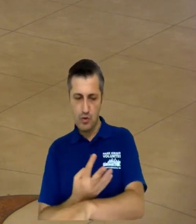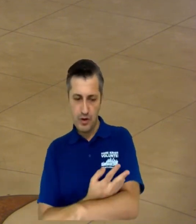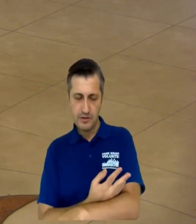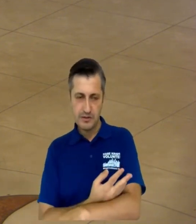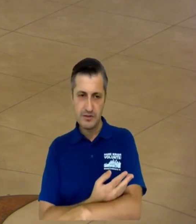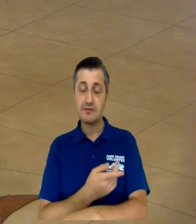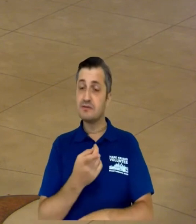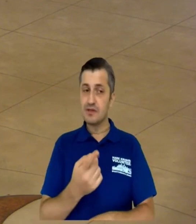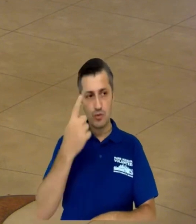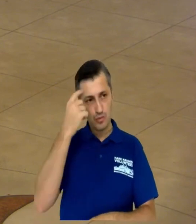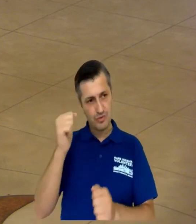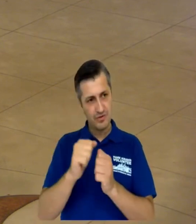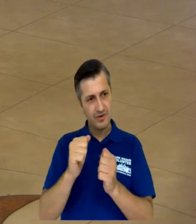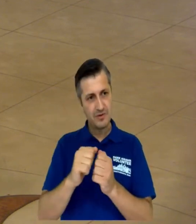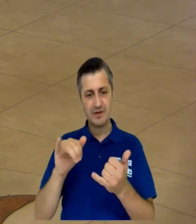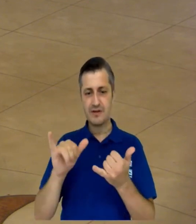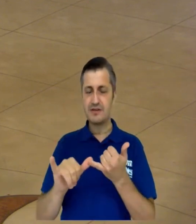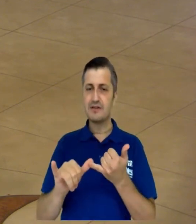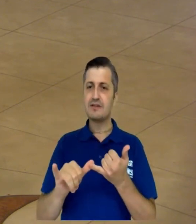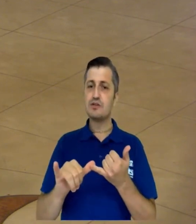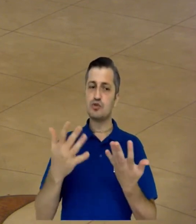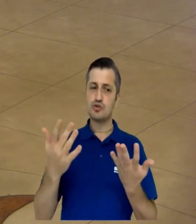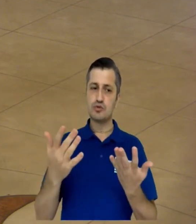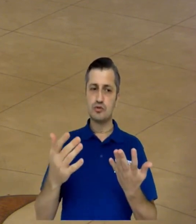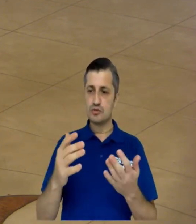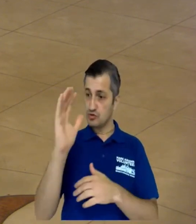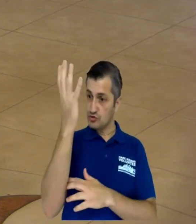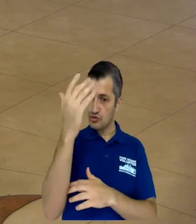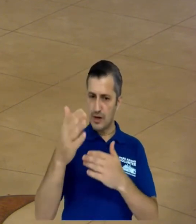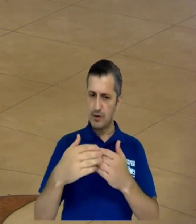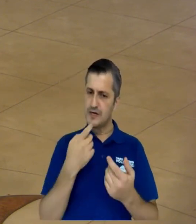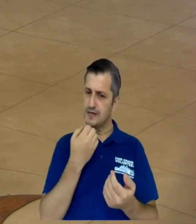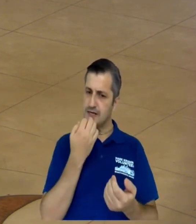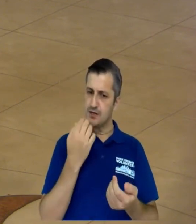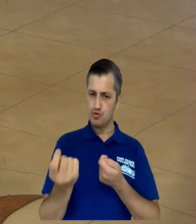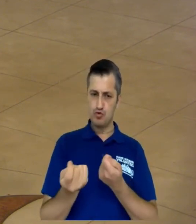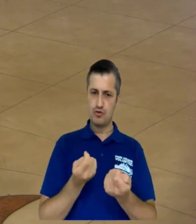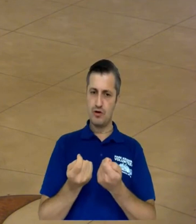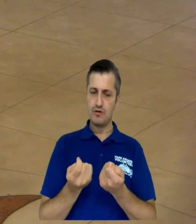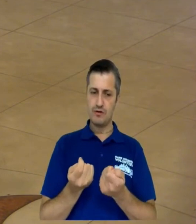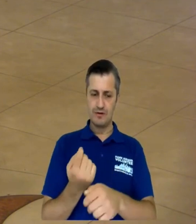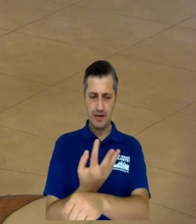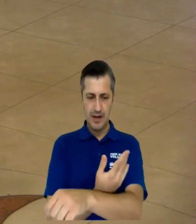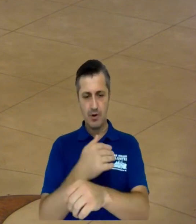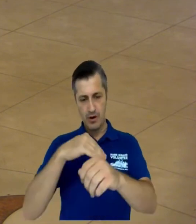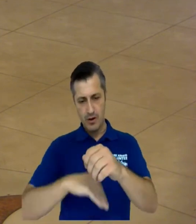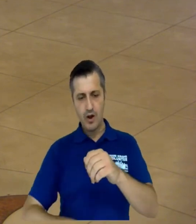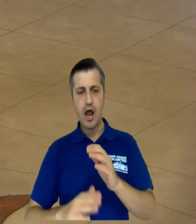sada hari. So we should be more tolerant than a tree and more humble than a blade of grass. So now this devotee is seeing